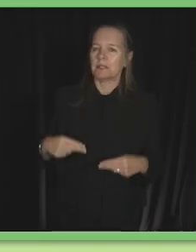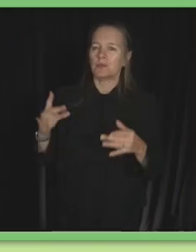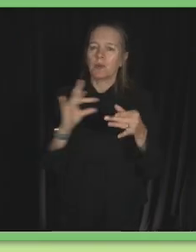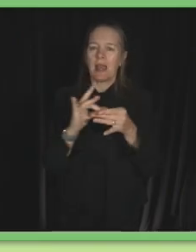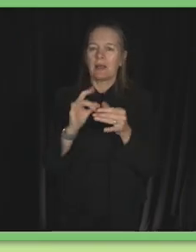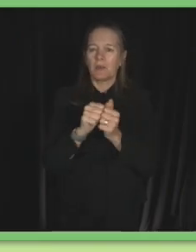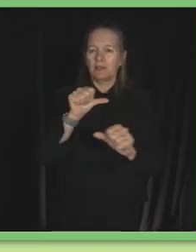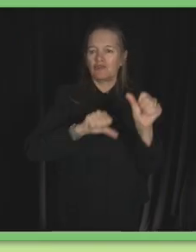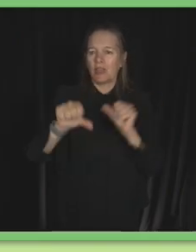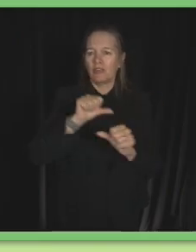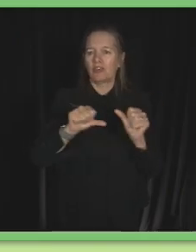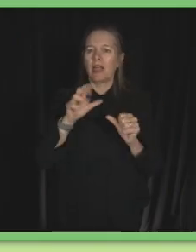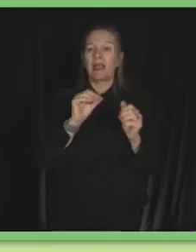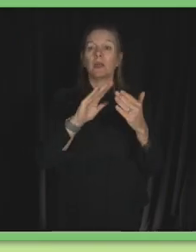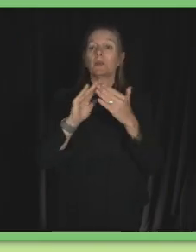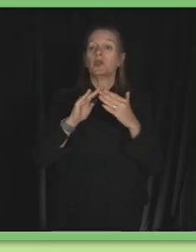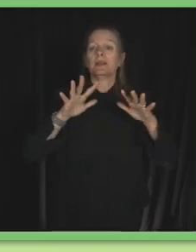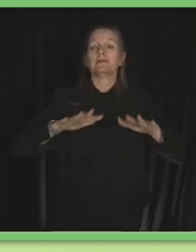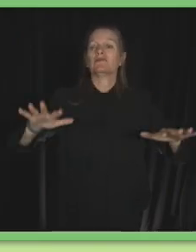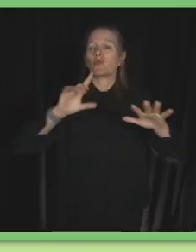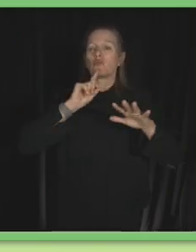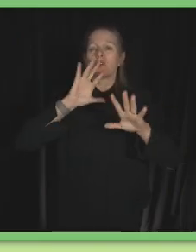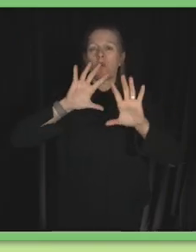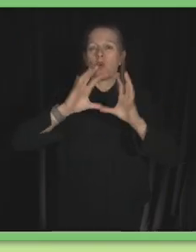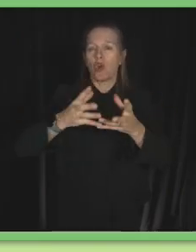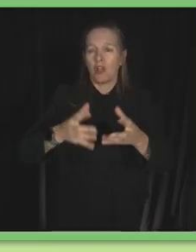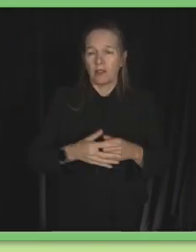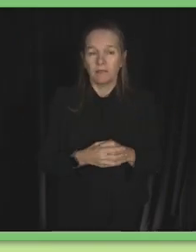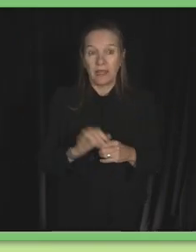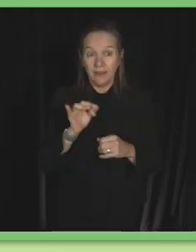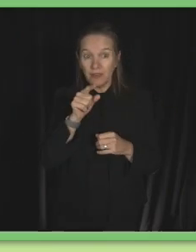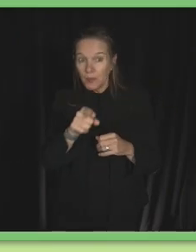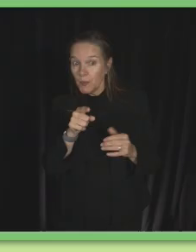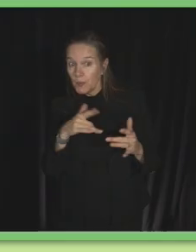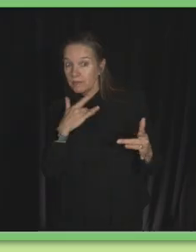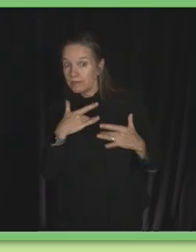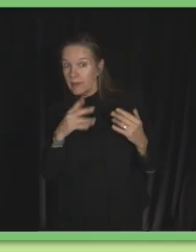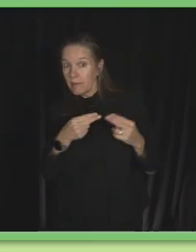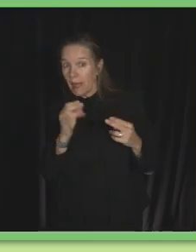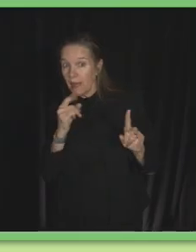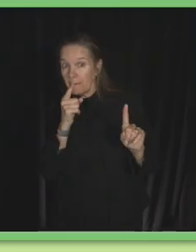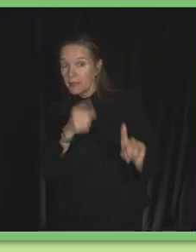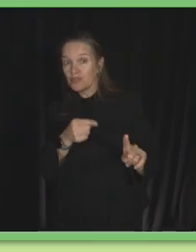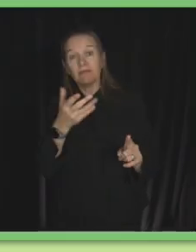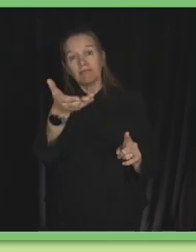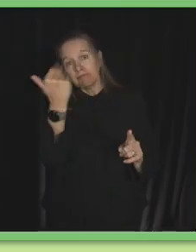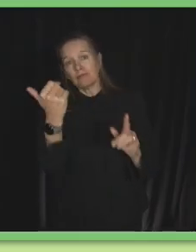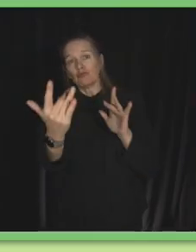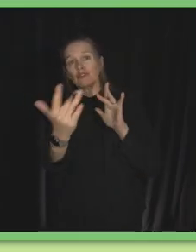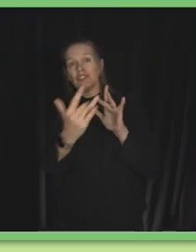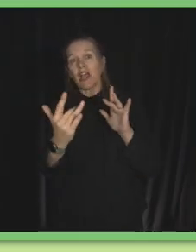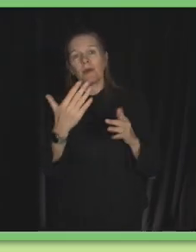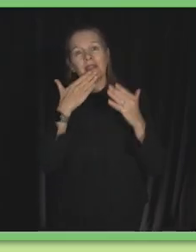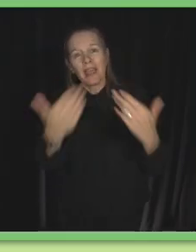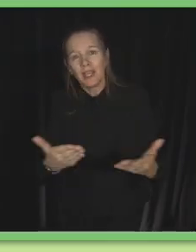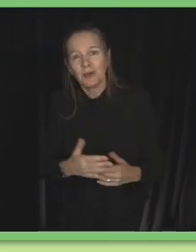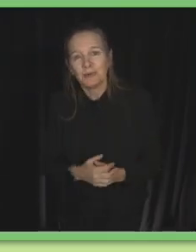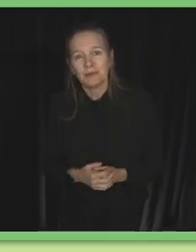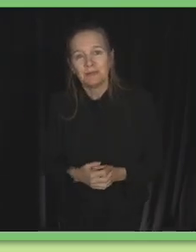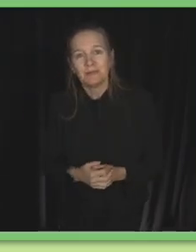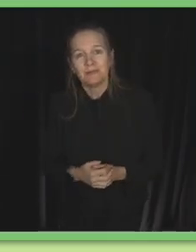other and with communities in the real world. And if that's the sort of mission that excites you, I'd love for you to maybe reach out. Thank you.